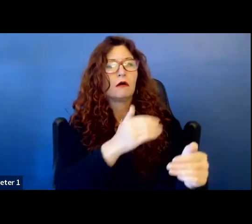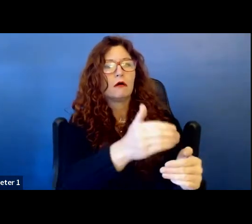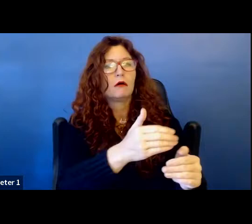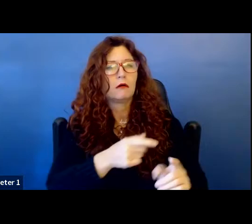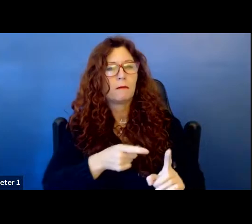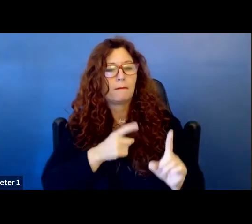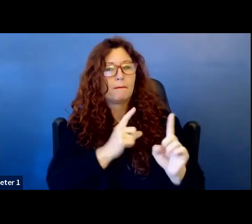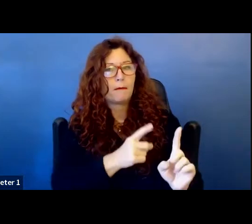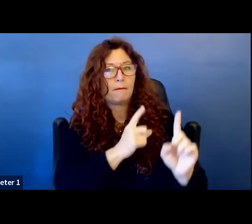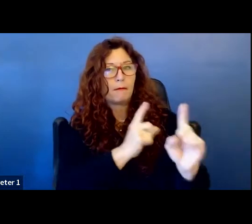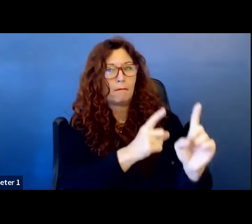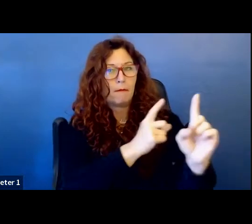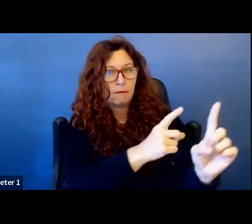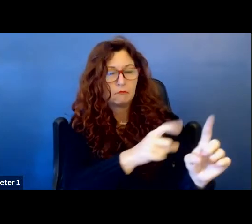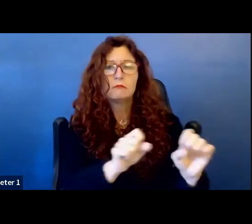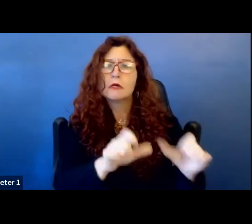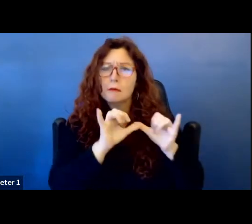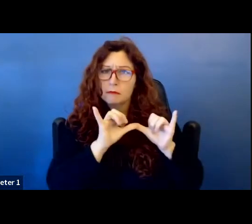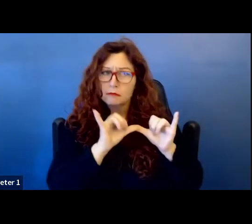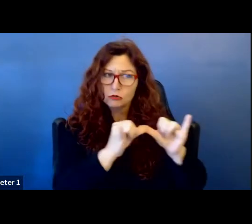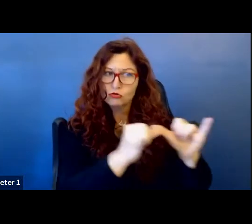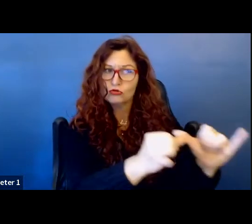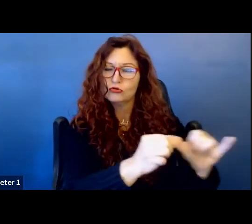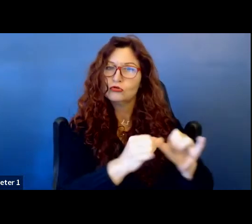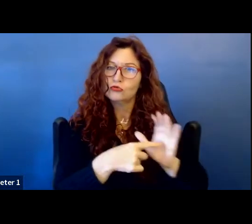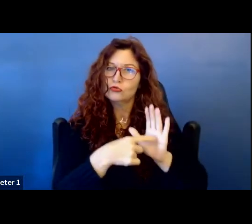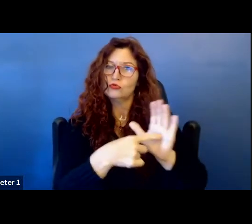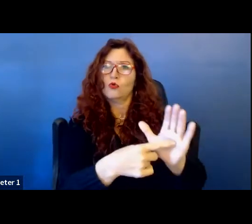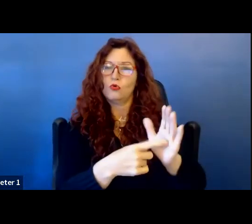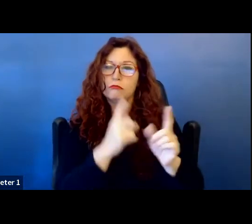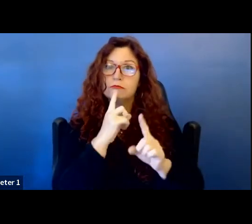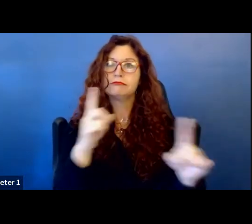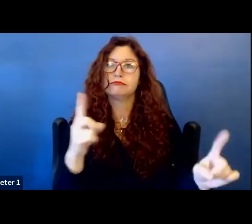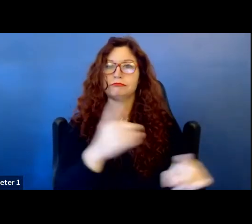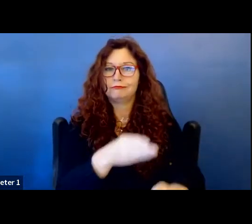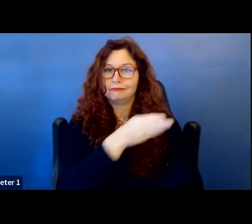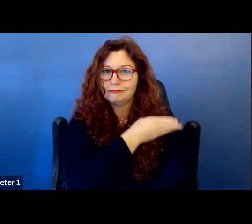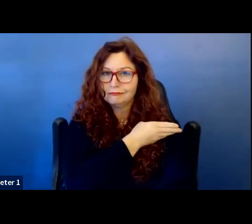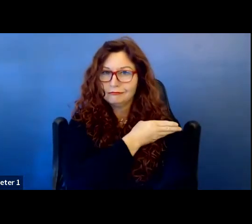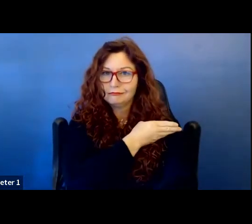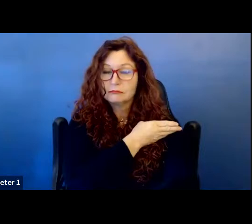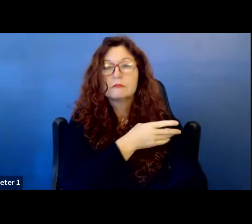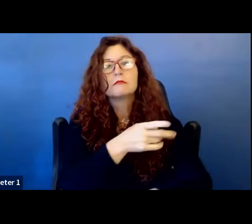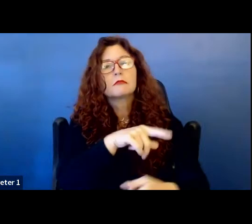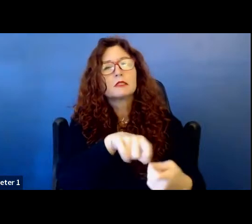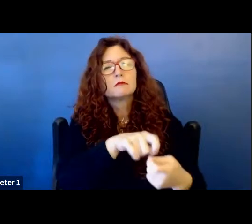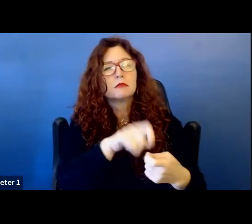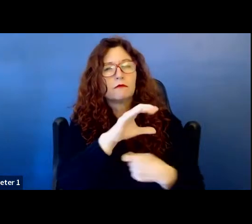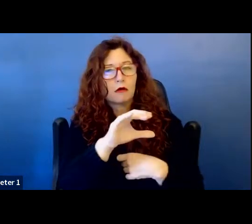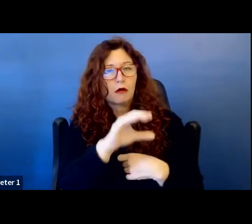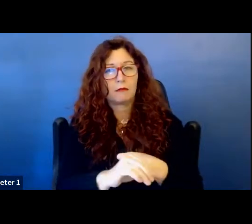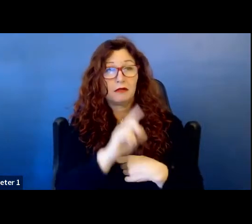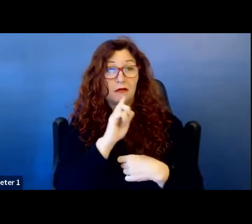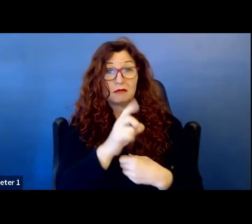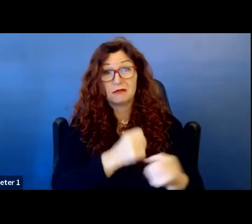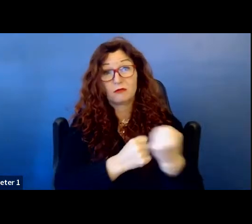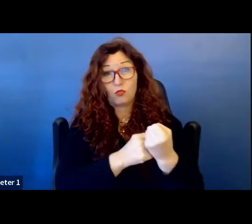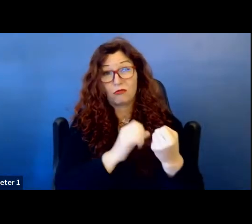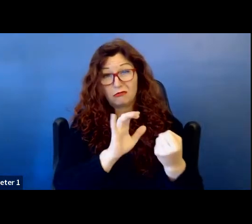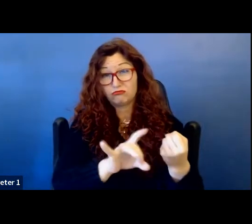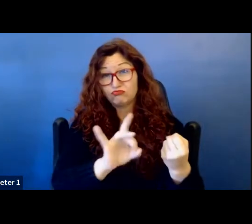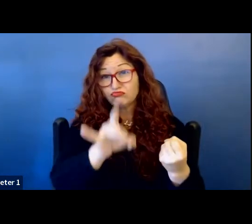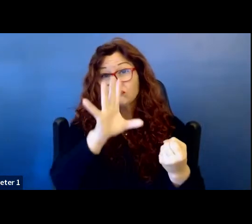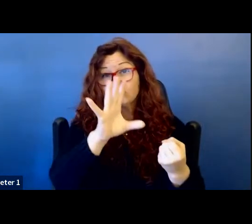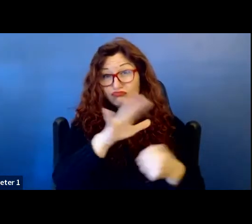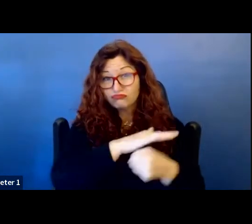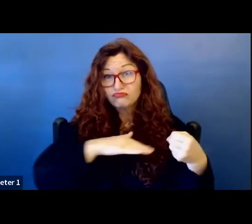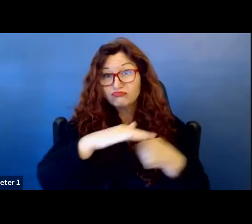employers who foster accountability for employers who foster unwelcoming environments for marginalized workers and that plan should